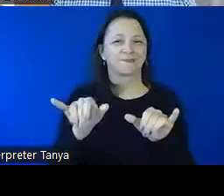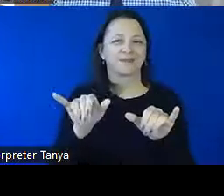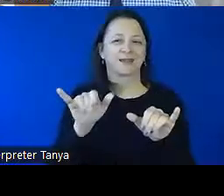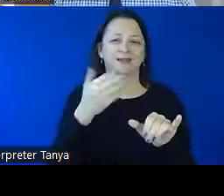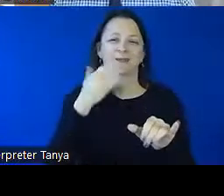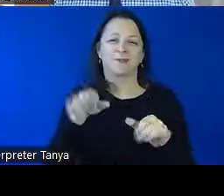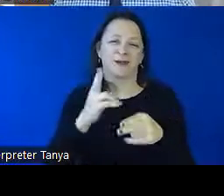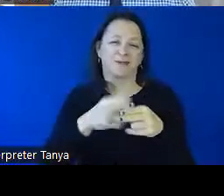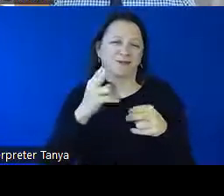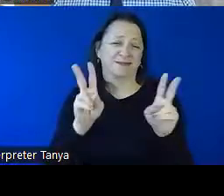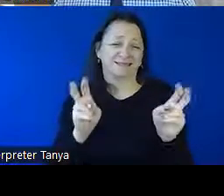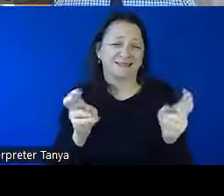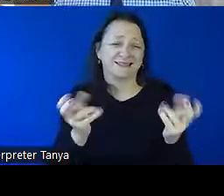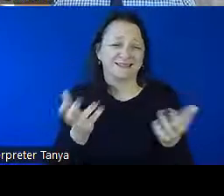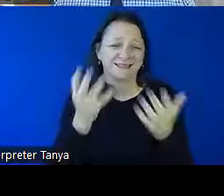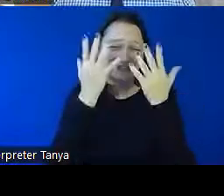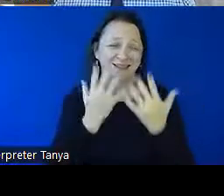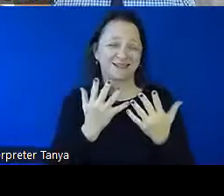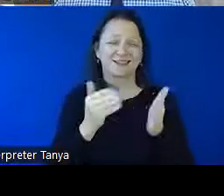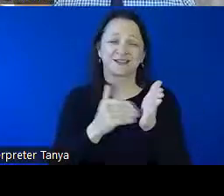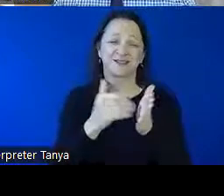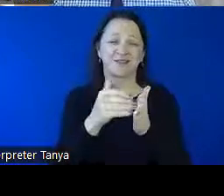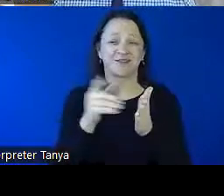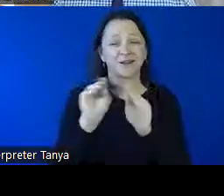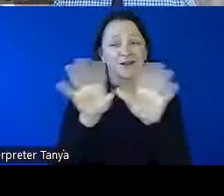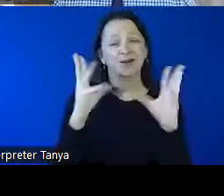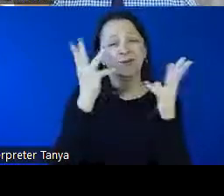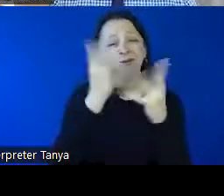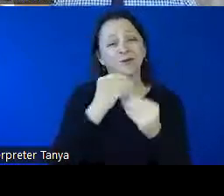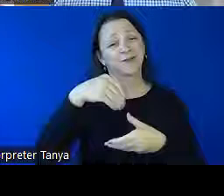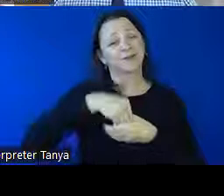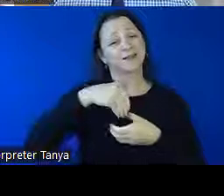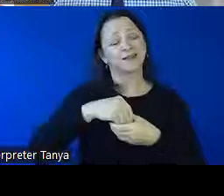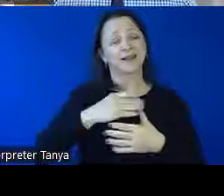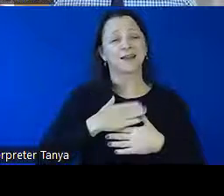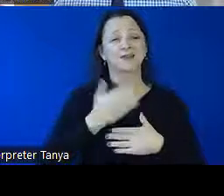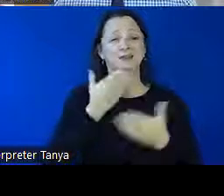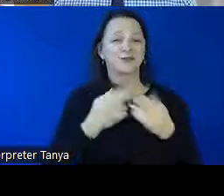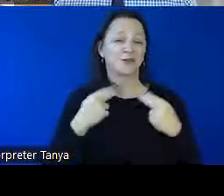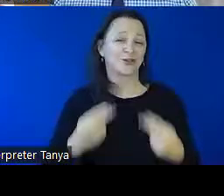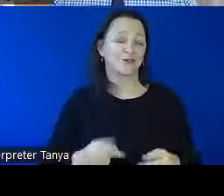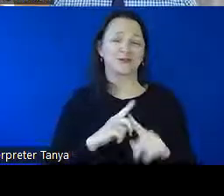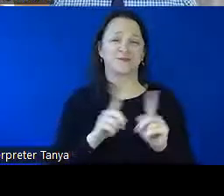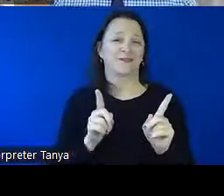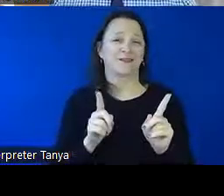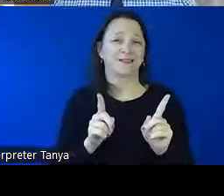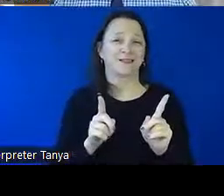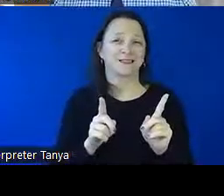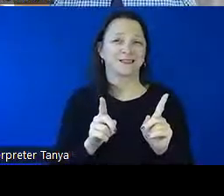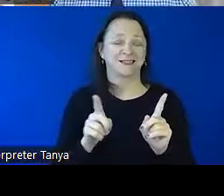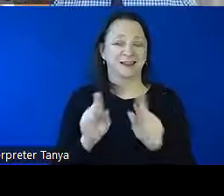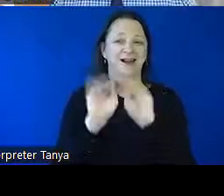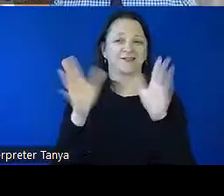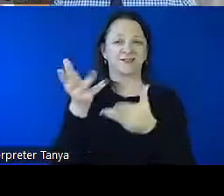rap because many times, obviously, they're beautiful human beings, but sometimes they're doing things that seem more obviously